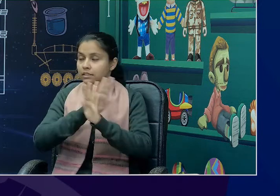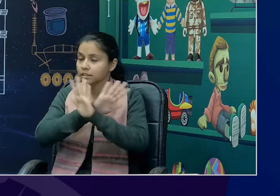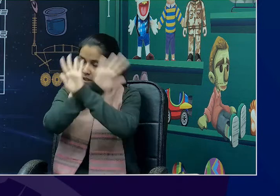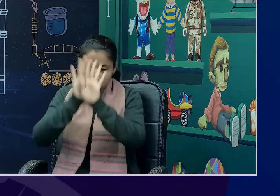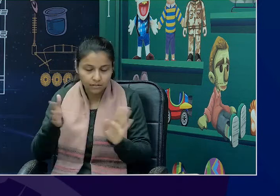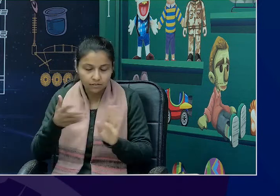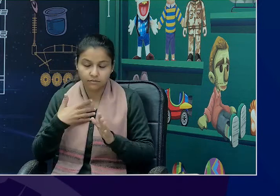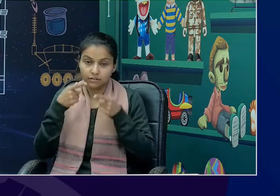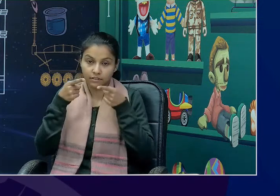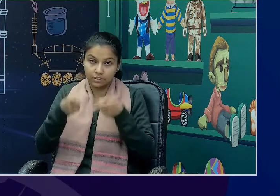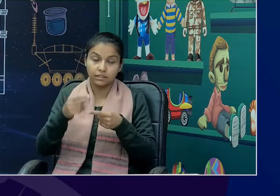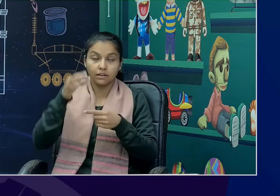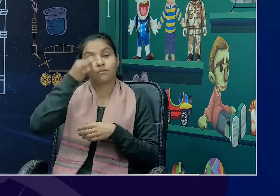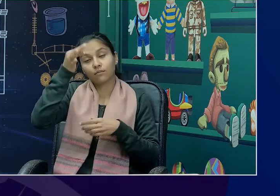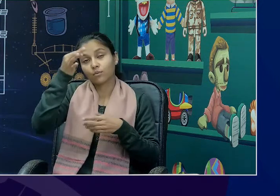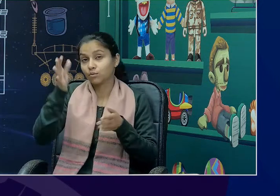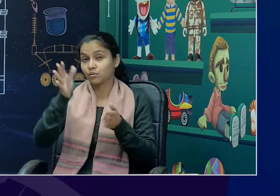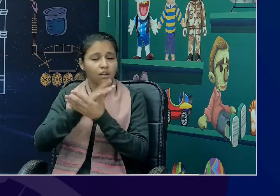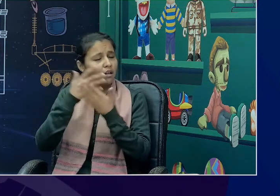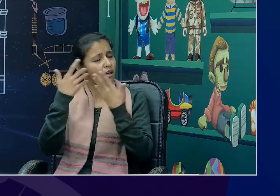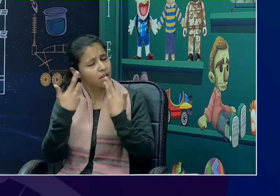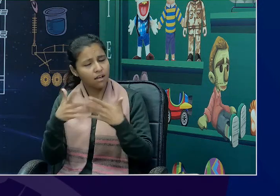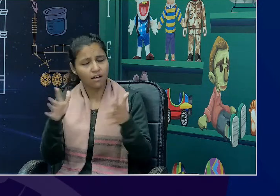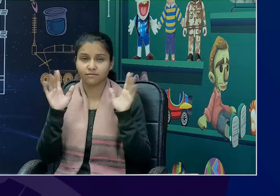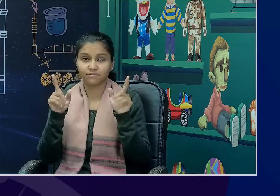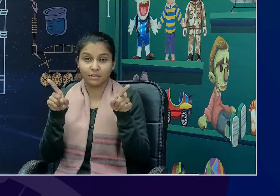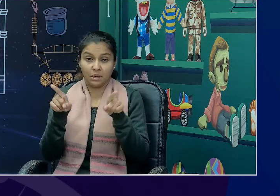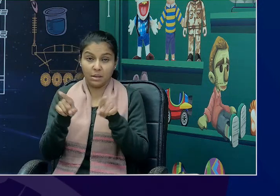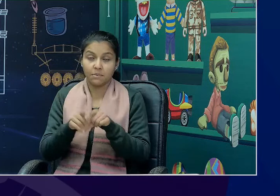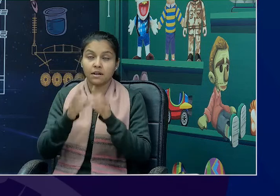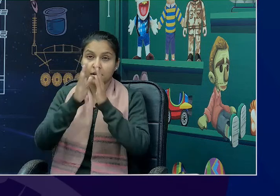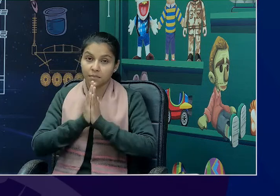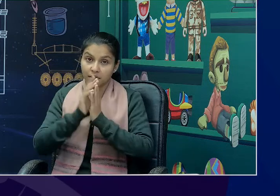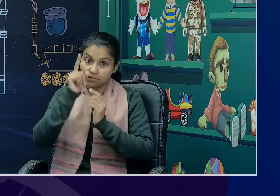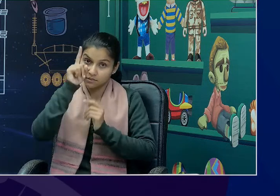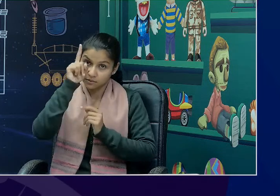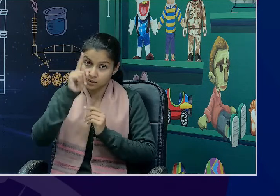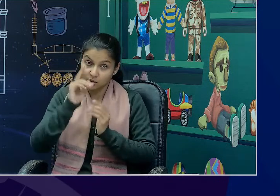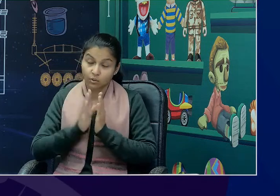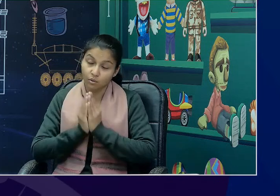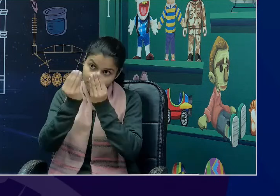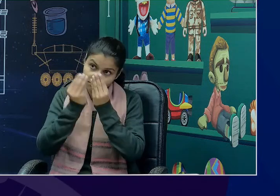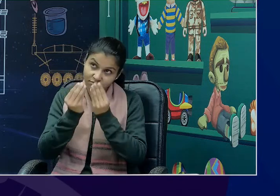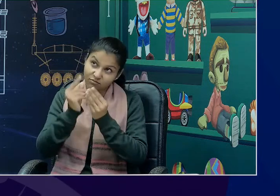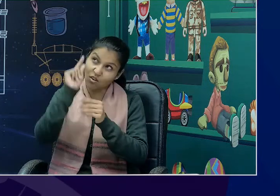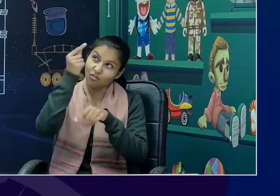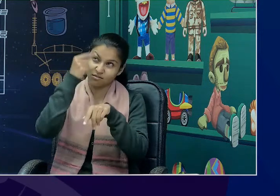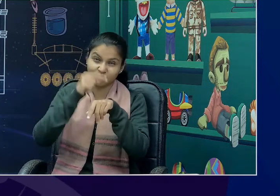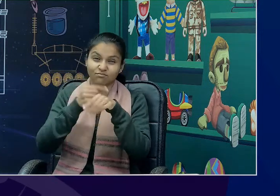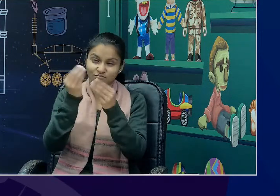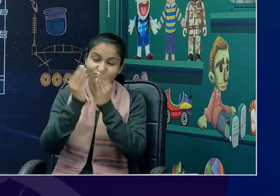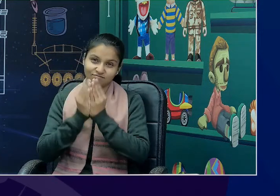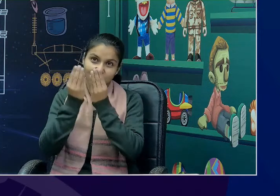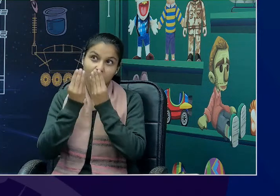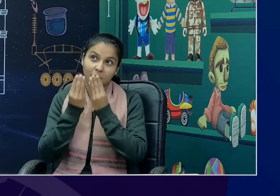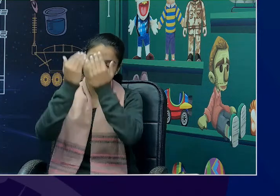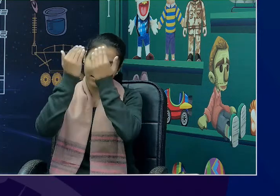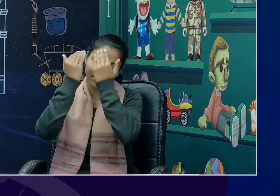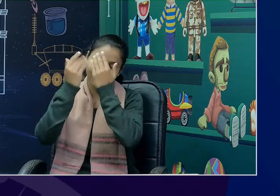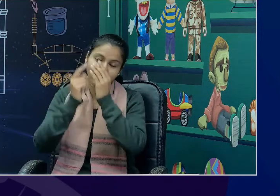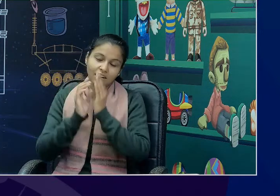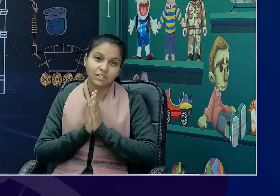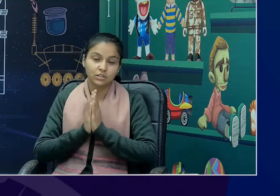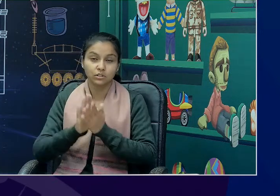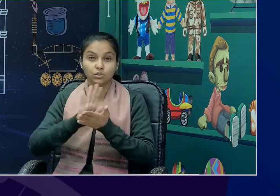arrogant in future ever, and he prayed to God that if God gives him one more chance, he will become a changed